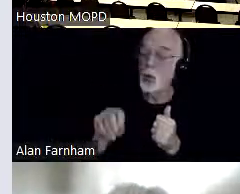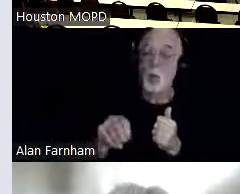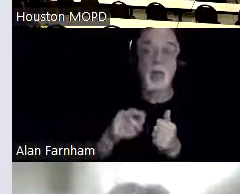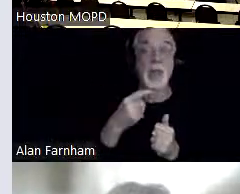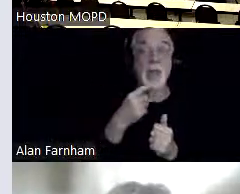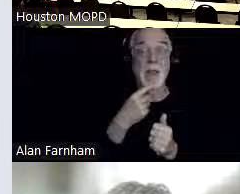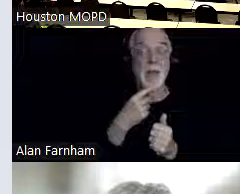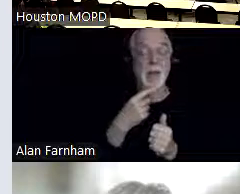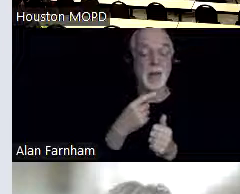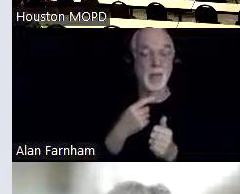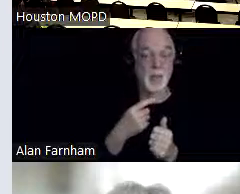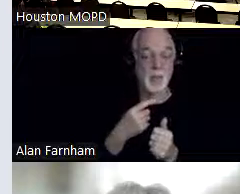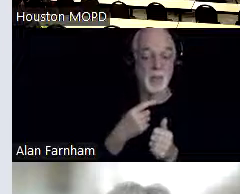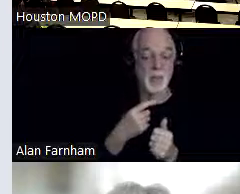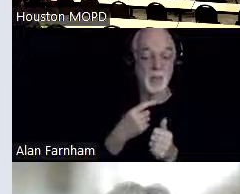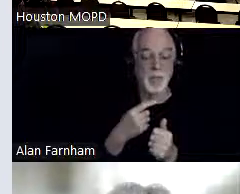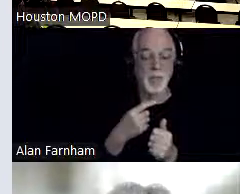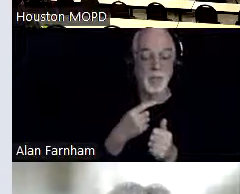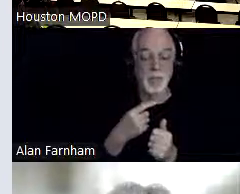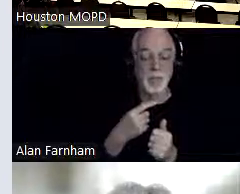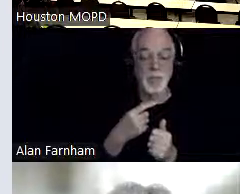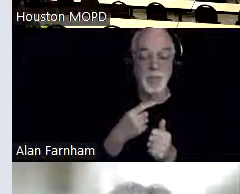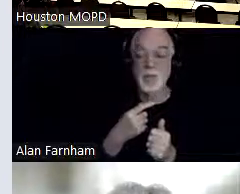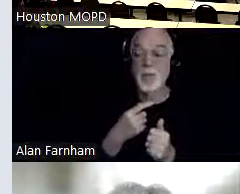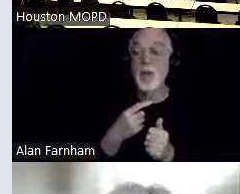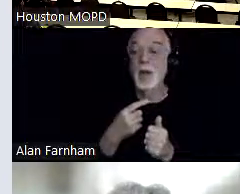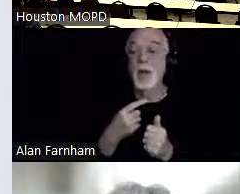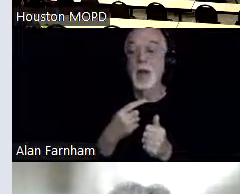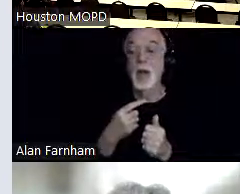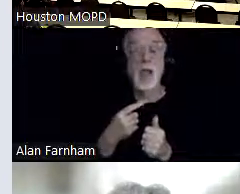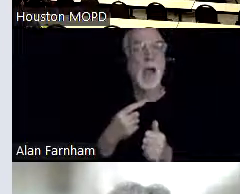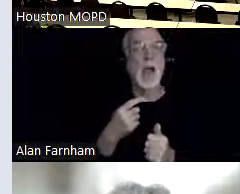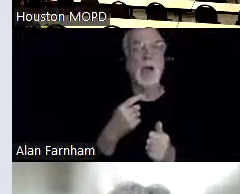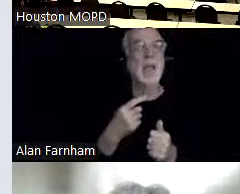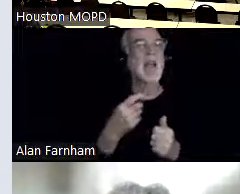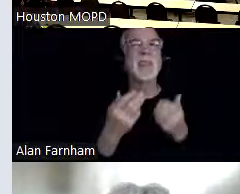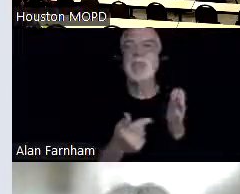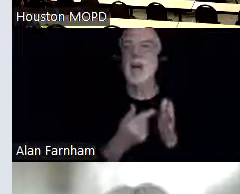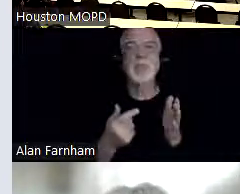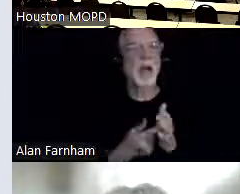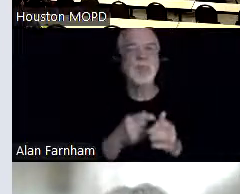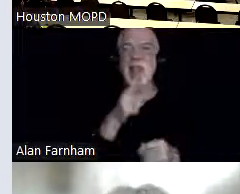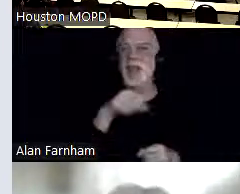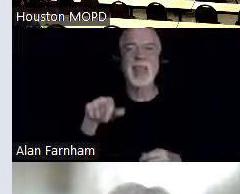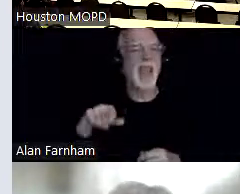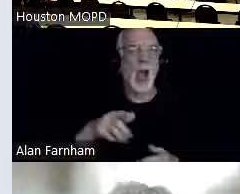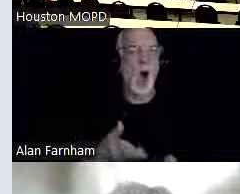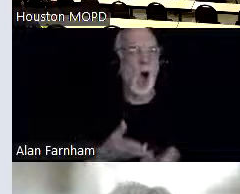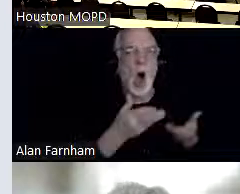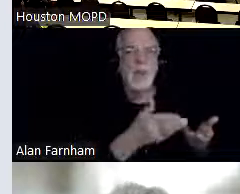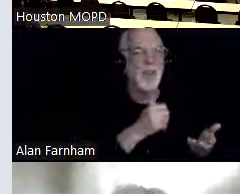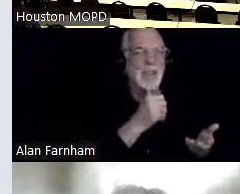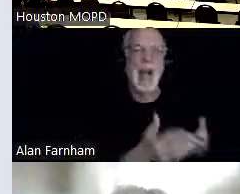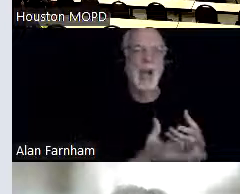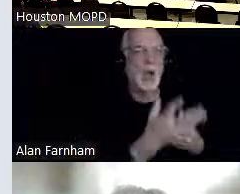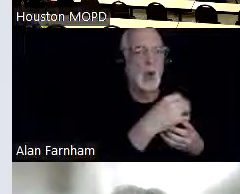the organization, and I'm a little nervous for you because it may not be an inclusive environment, and that's not a fun place to be.